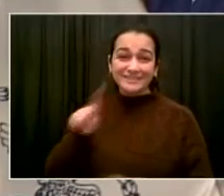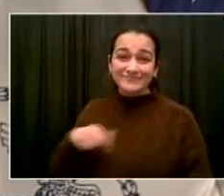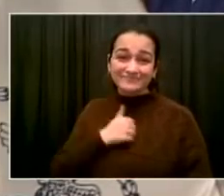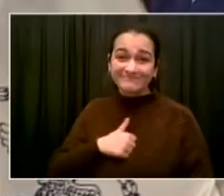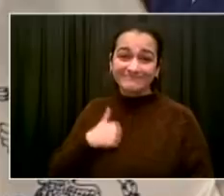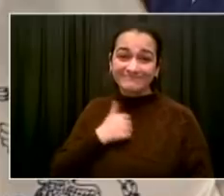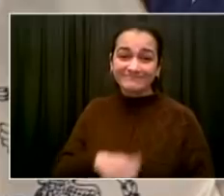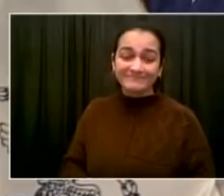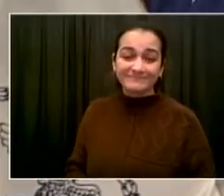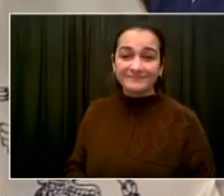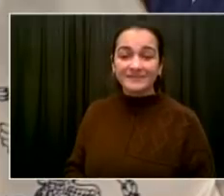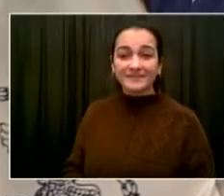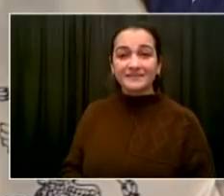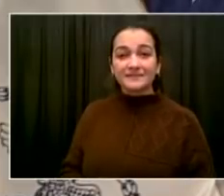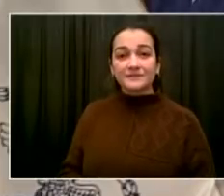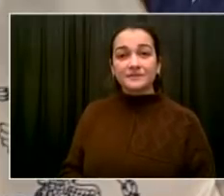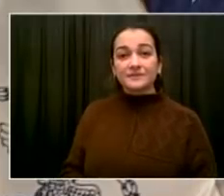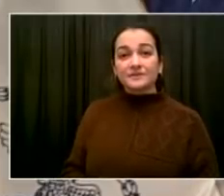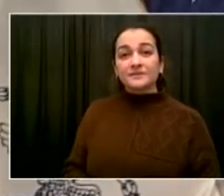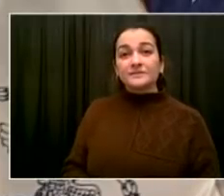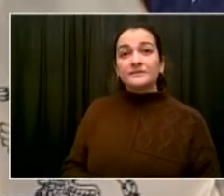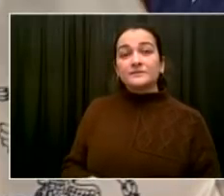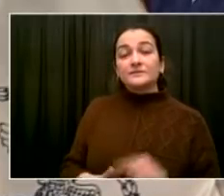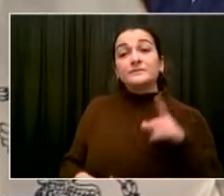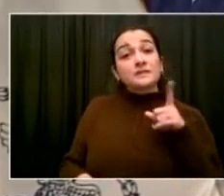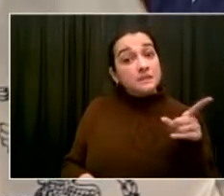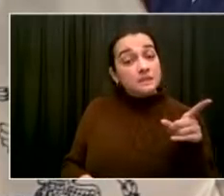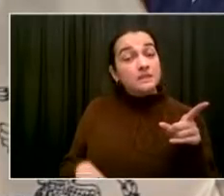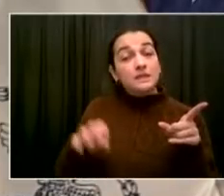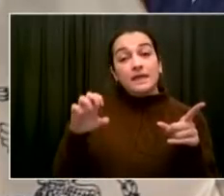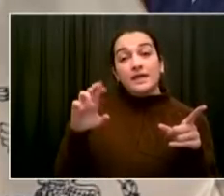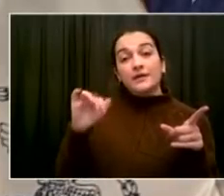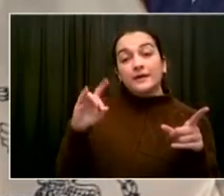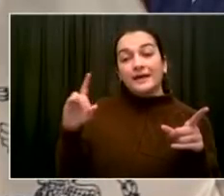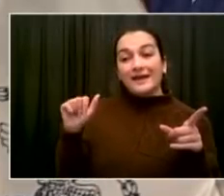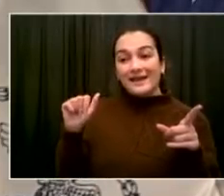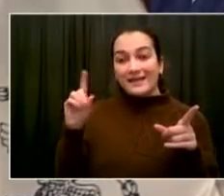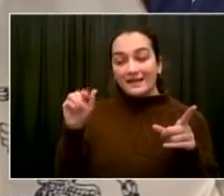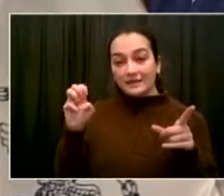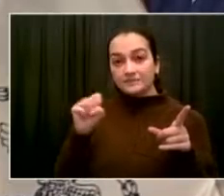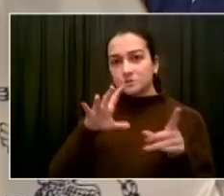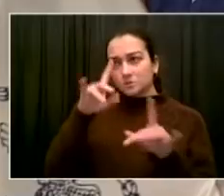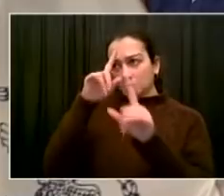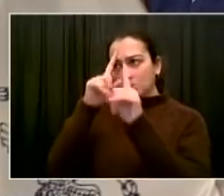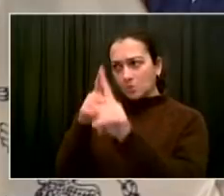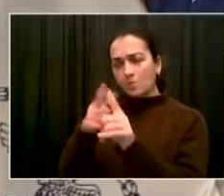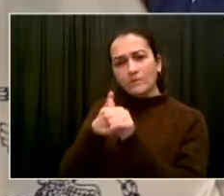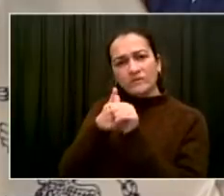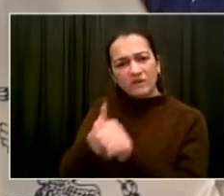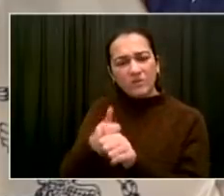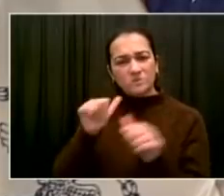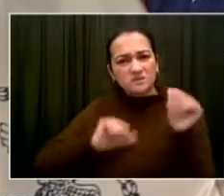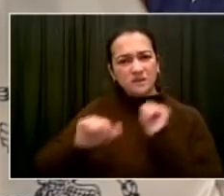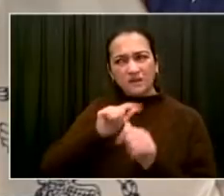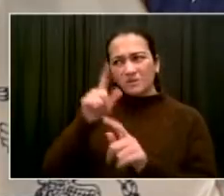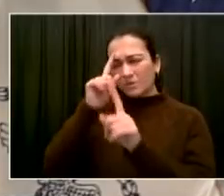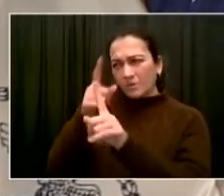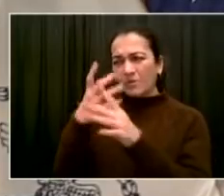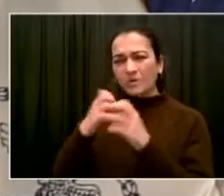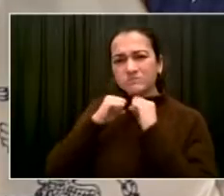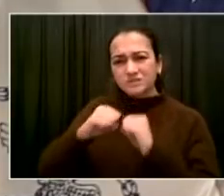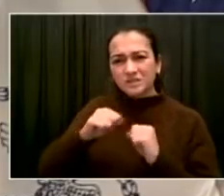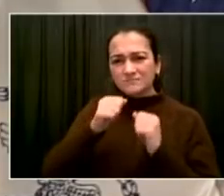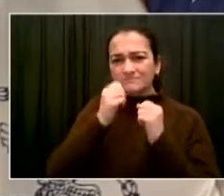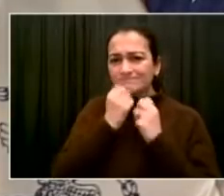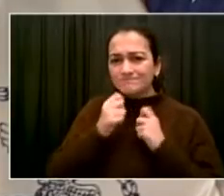following the data, following the science, listening to healthcare leadership, which he has said repeatedly, and he is lived out those words,